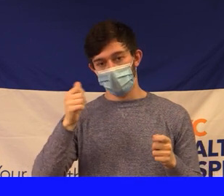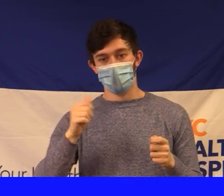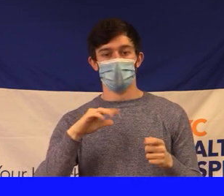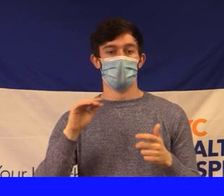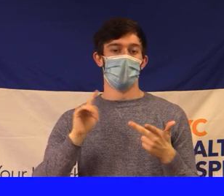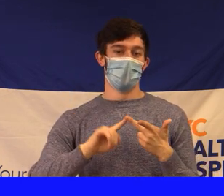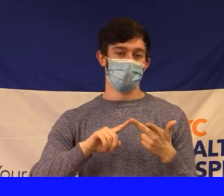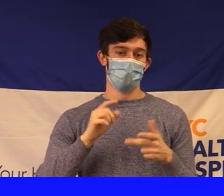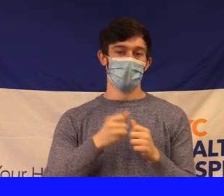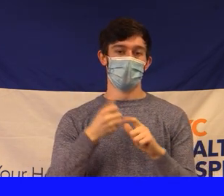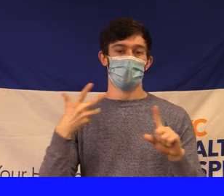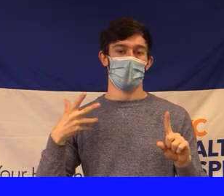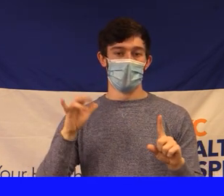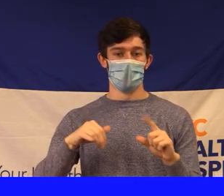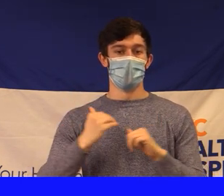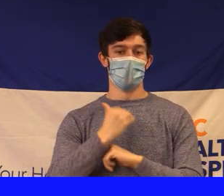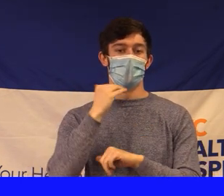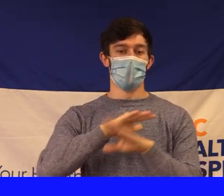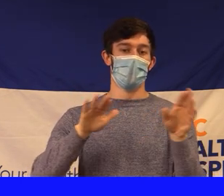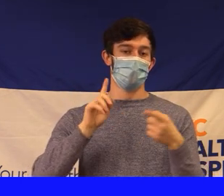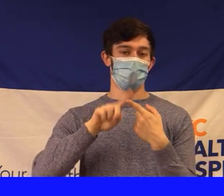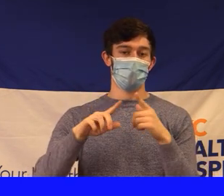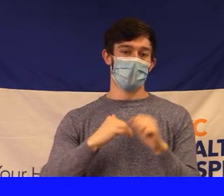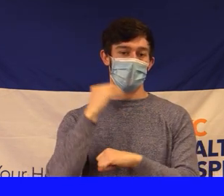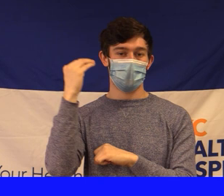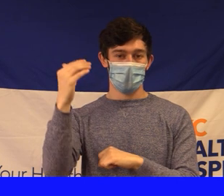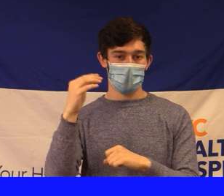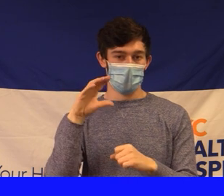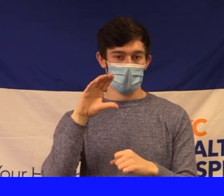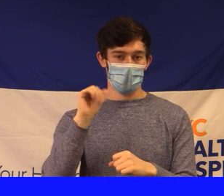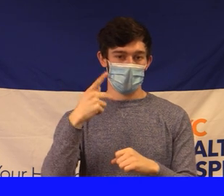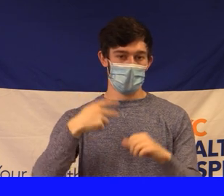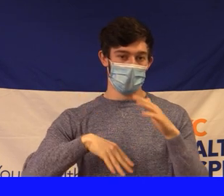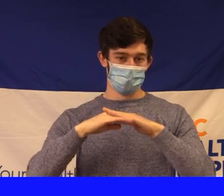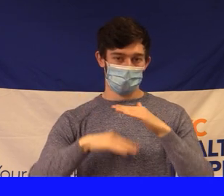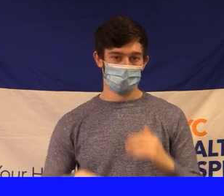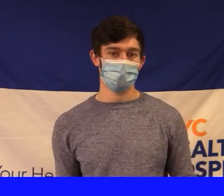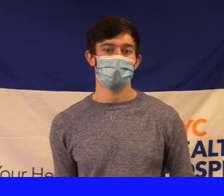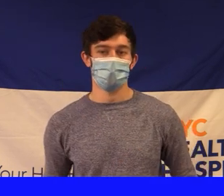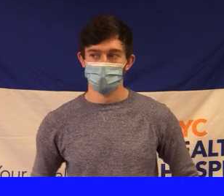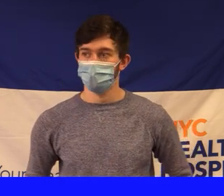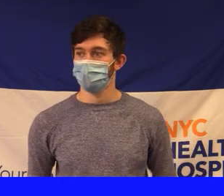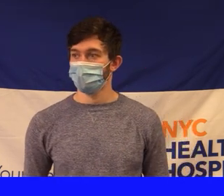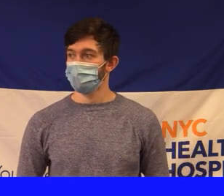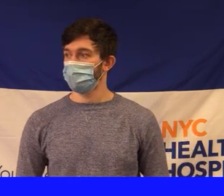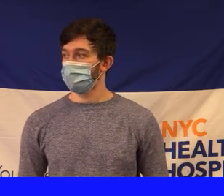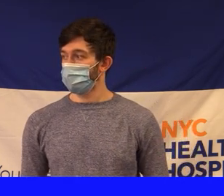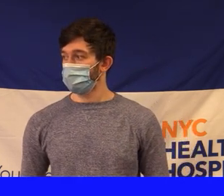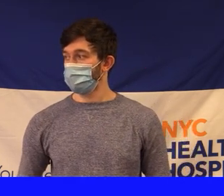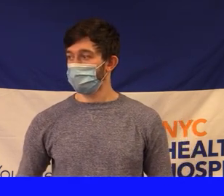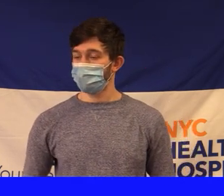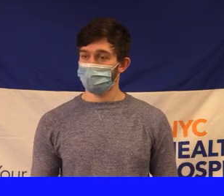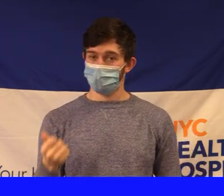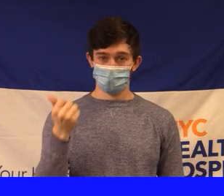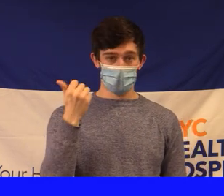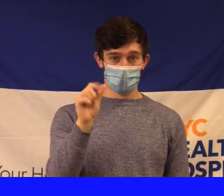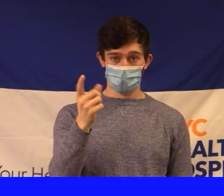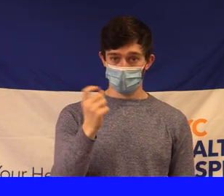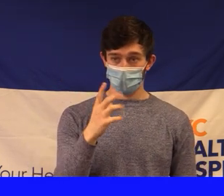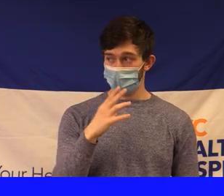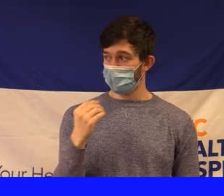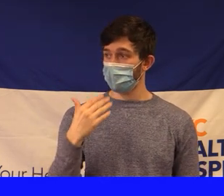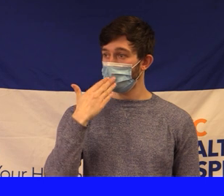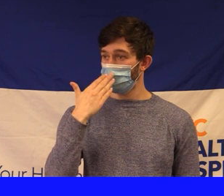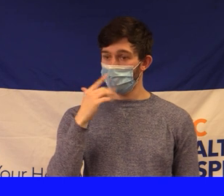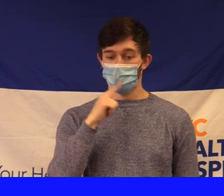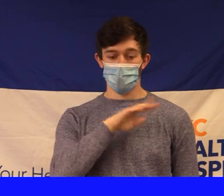transportation, and to expand the not to exceed cap to 36 million up from 12. So I'm happy to answer any questions, and thanks